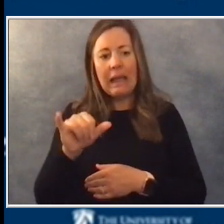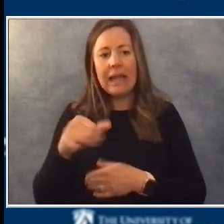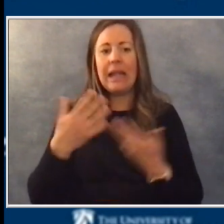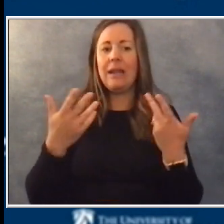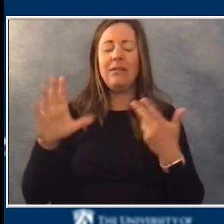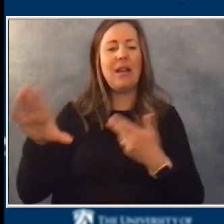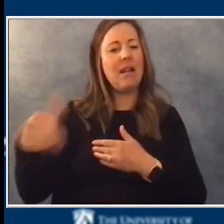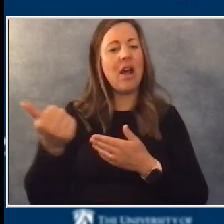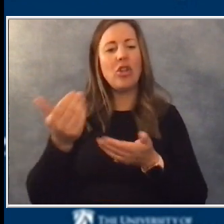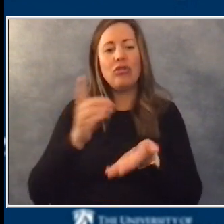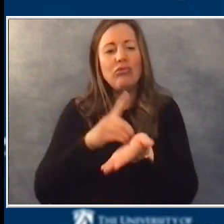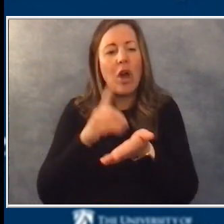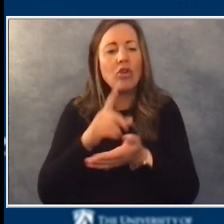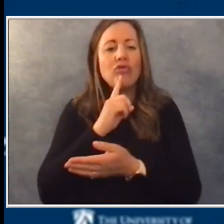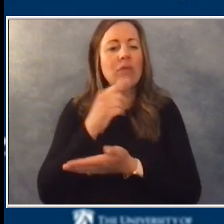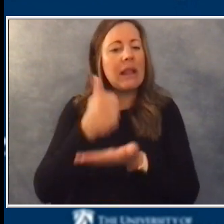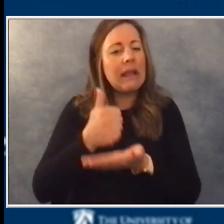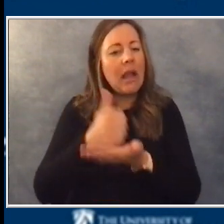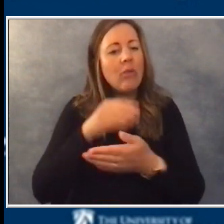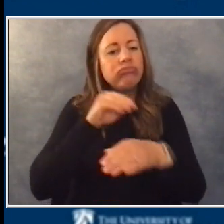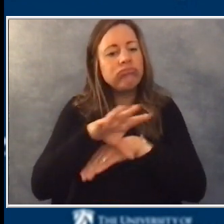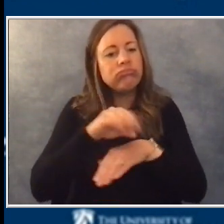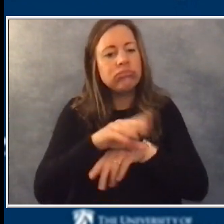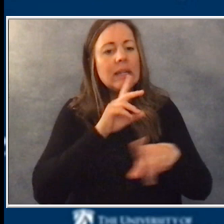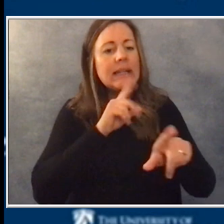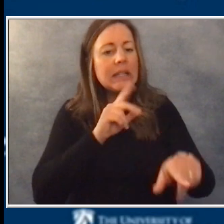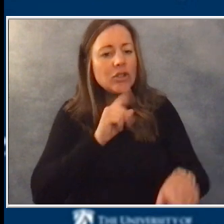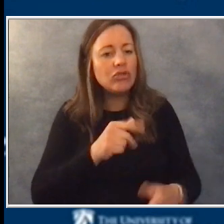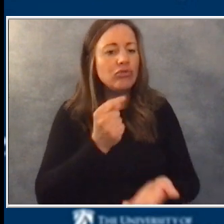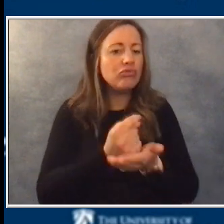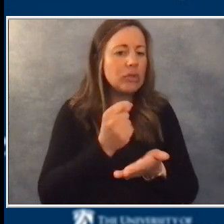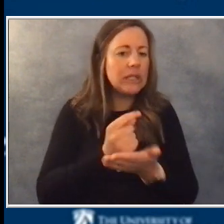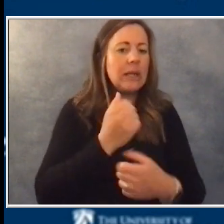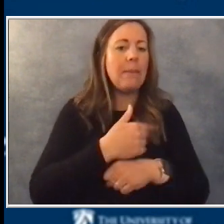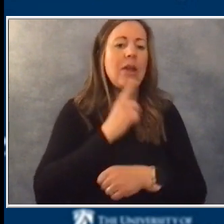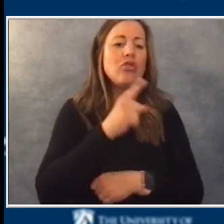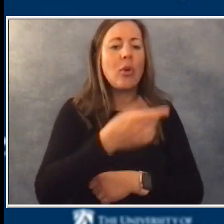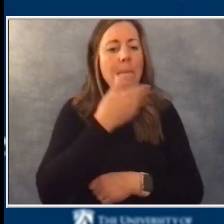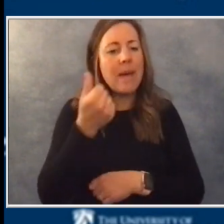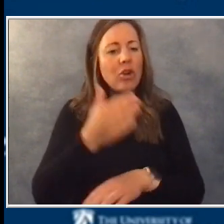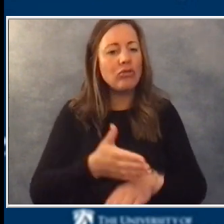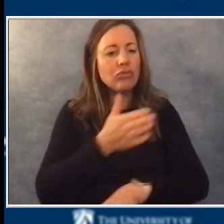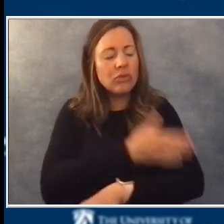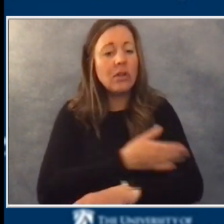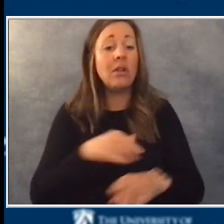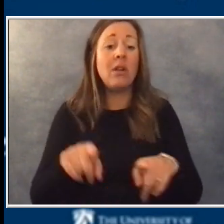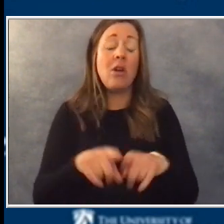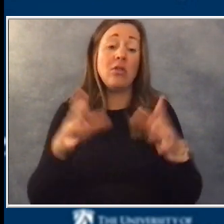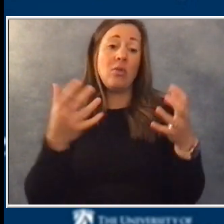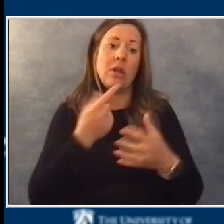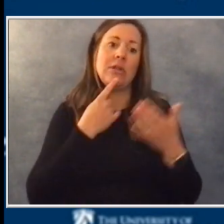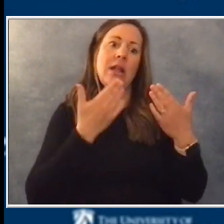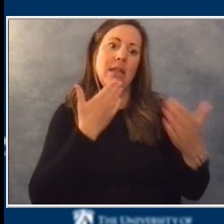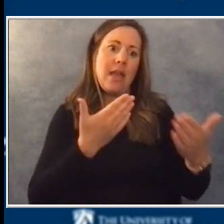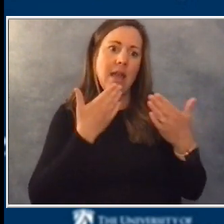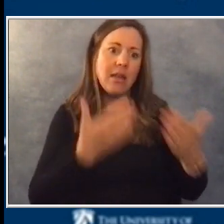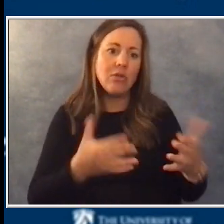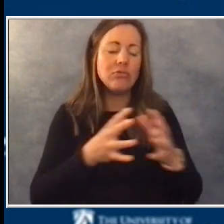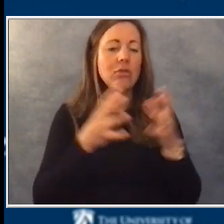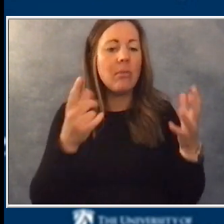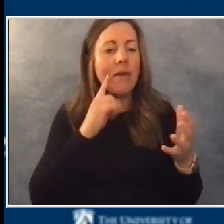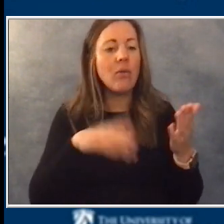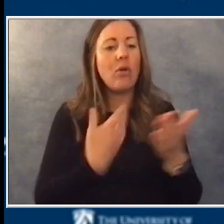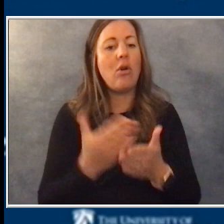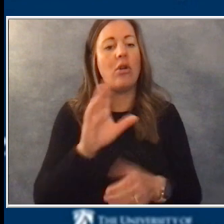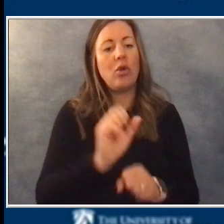you those accurate answers and treat you and get you better. And would also just like to thank Dr. Kennedy for all his work here at the health